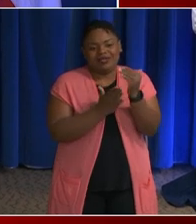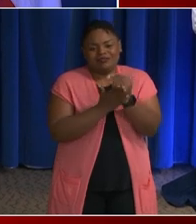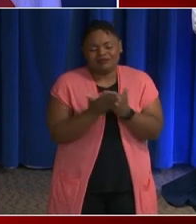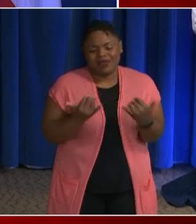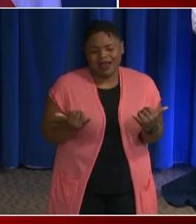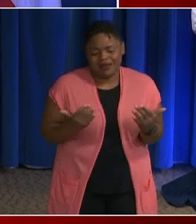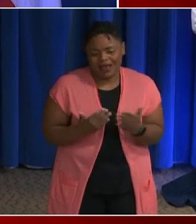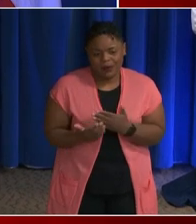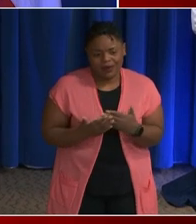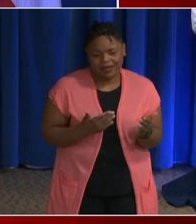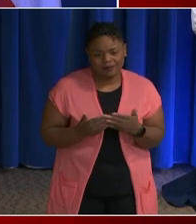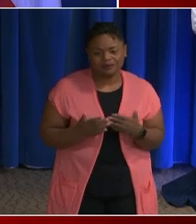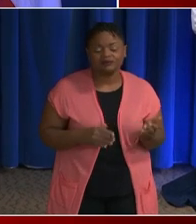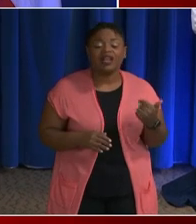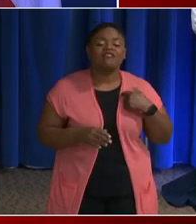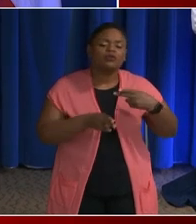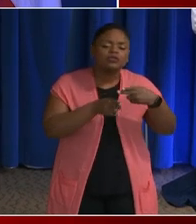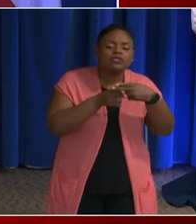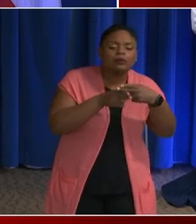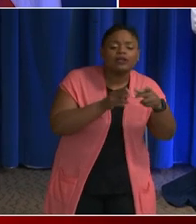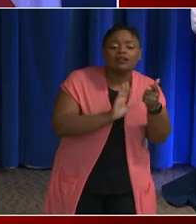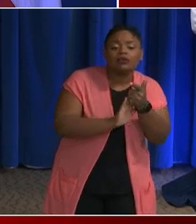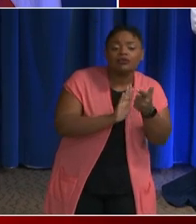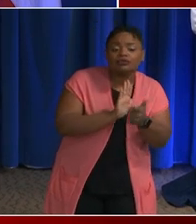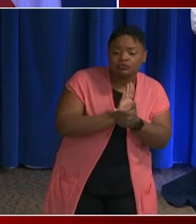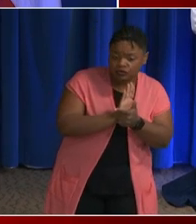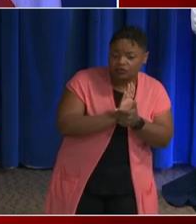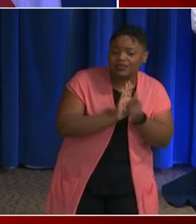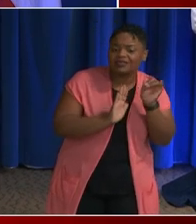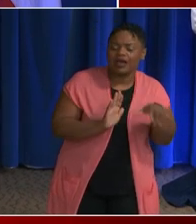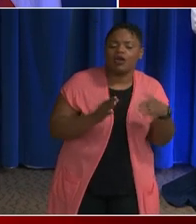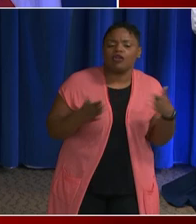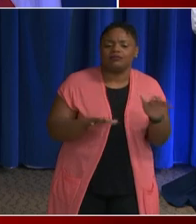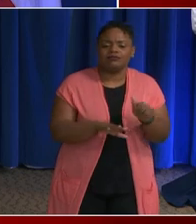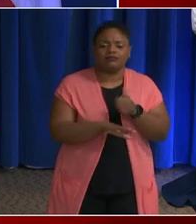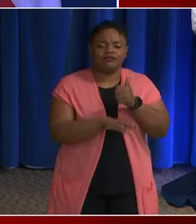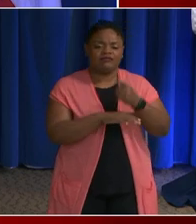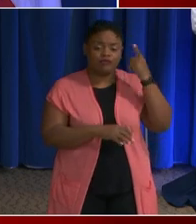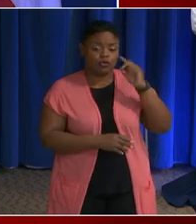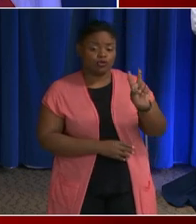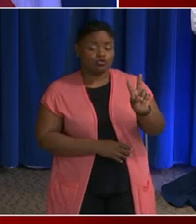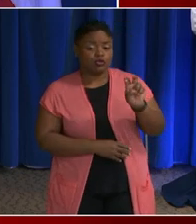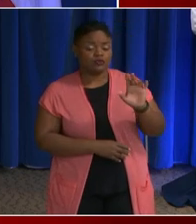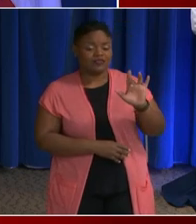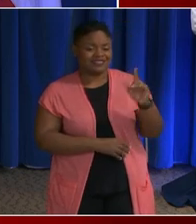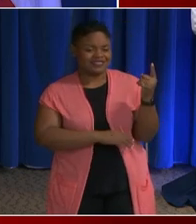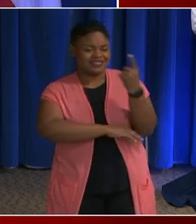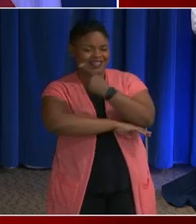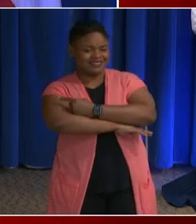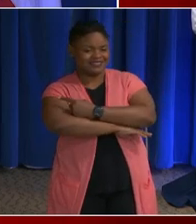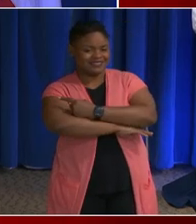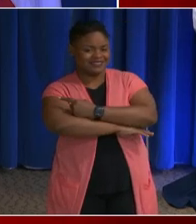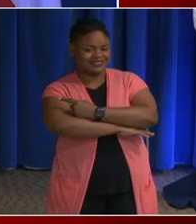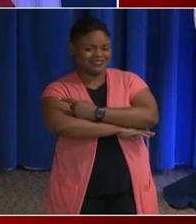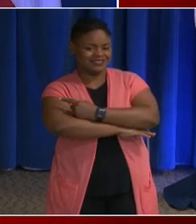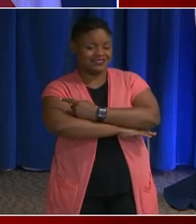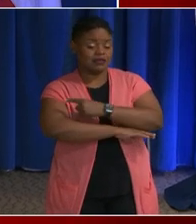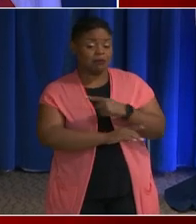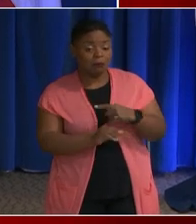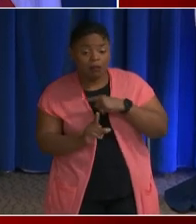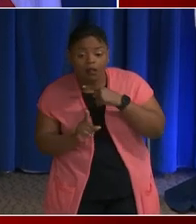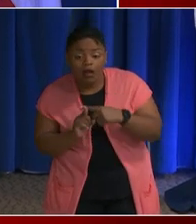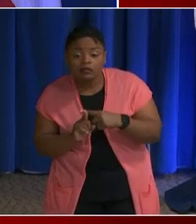have the temporary legislation which will put that in place for 225 days, as well as an emergency that will make some